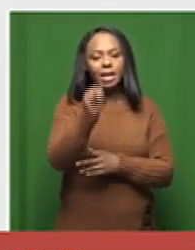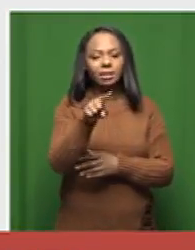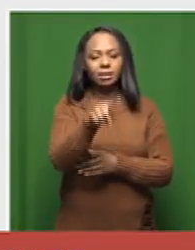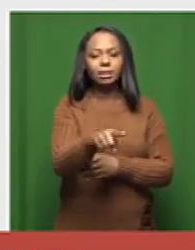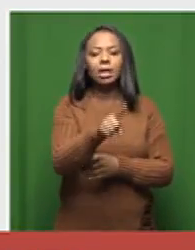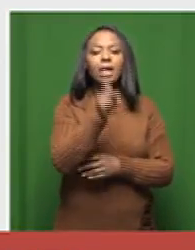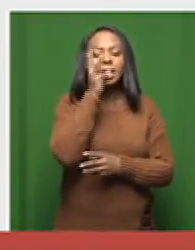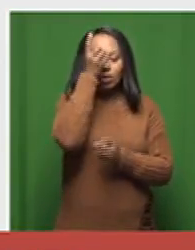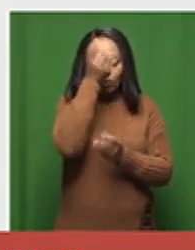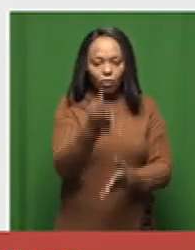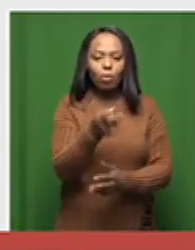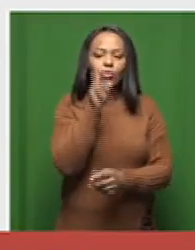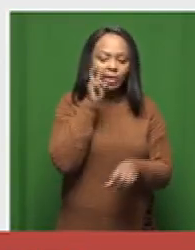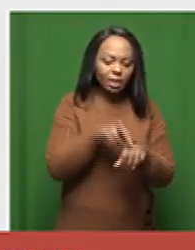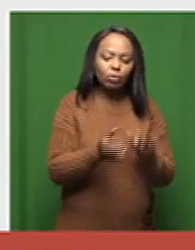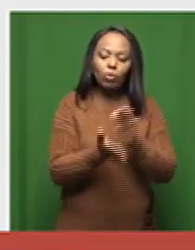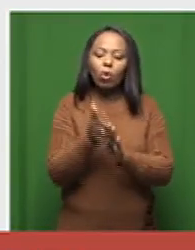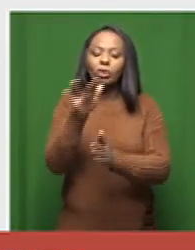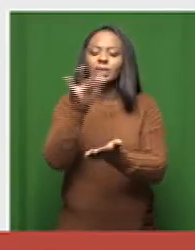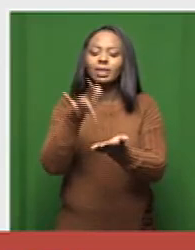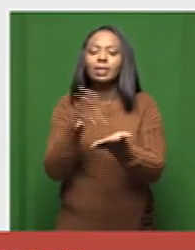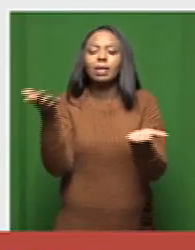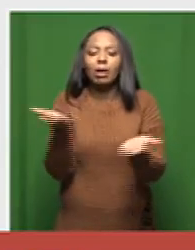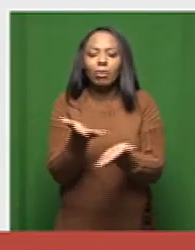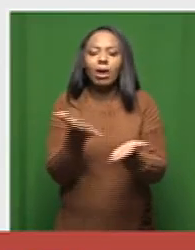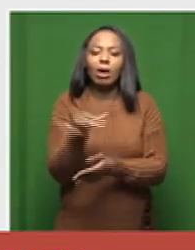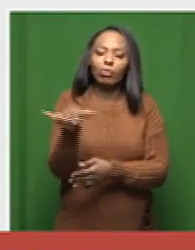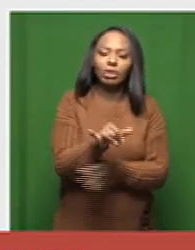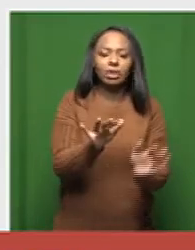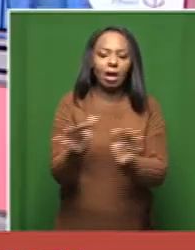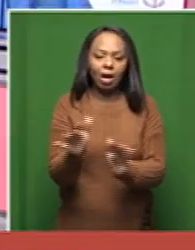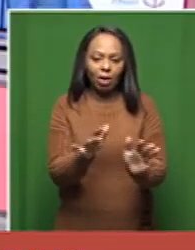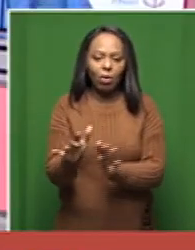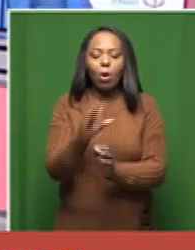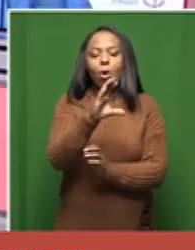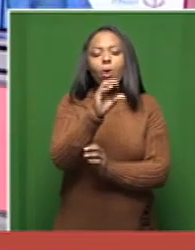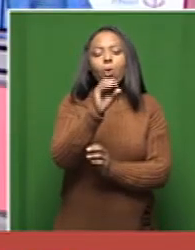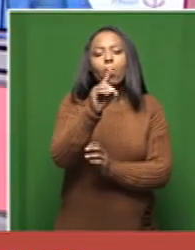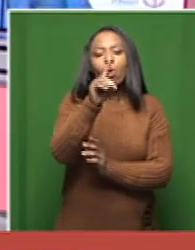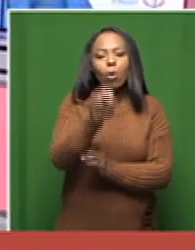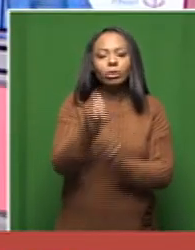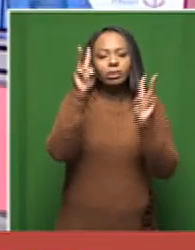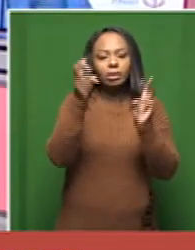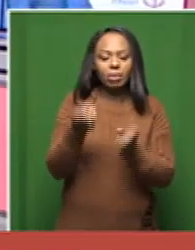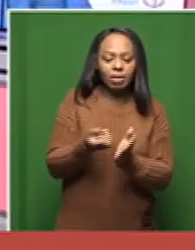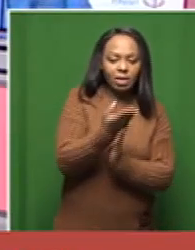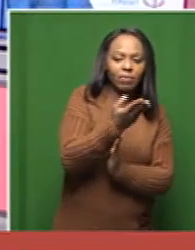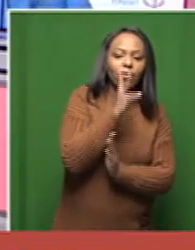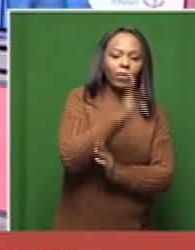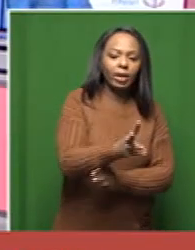this site on this time, and they would give you an authorization number. All right, and then what happens to people who don't